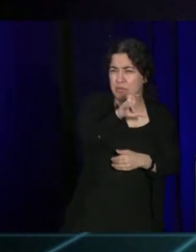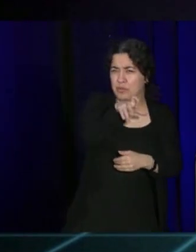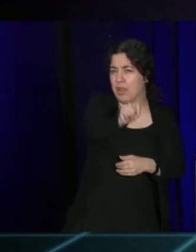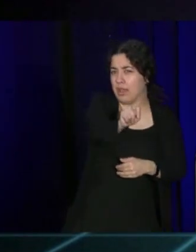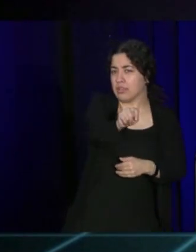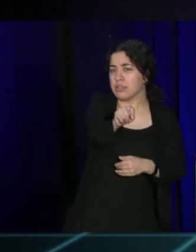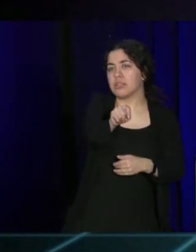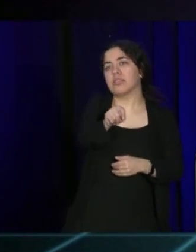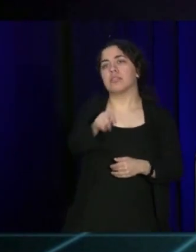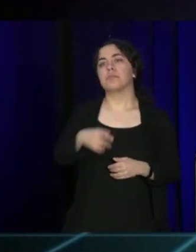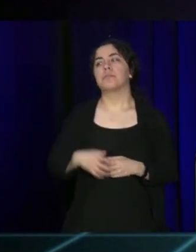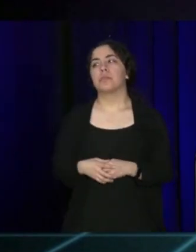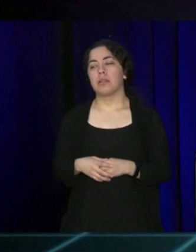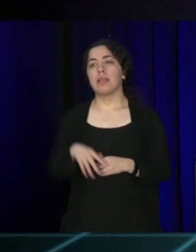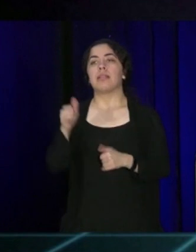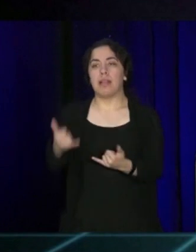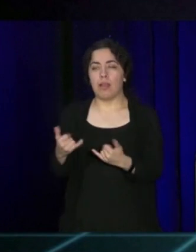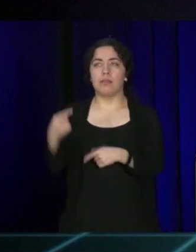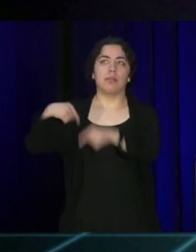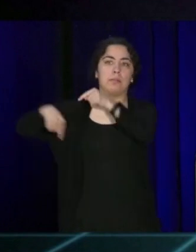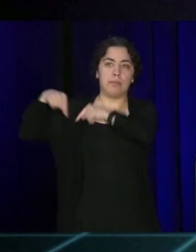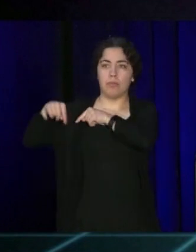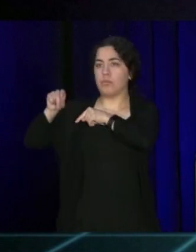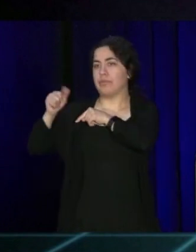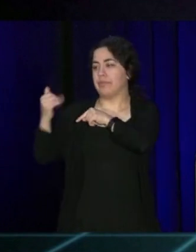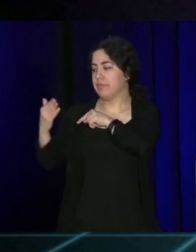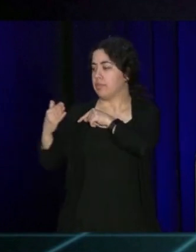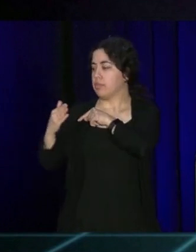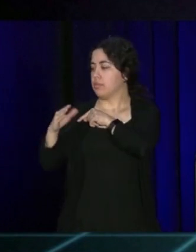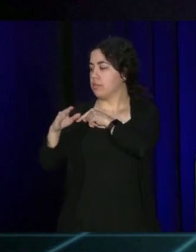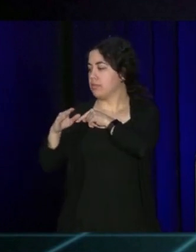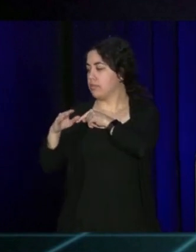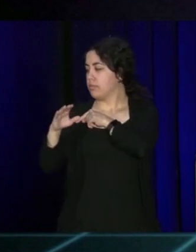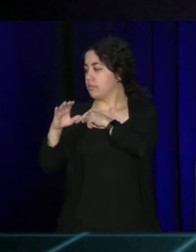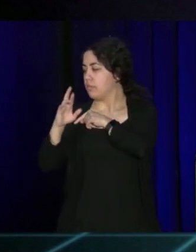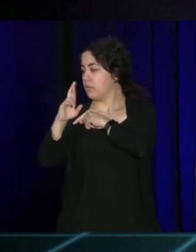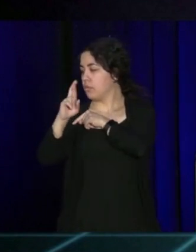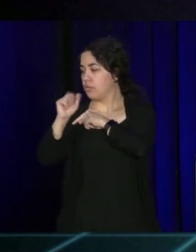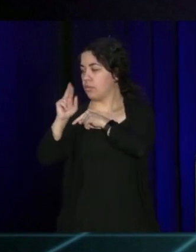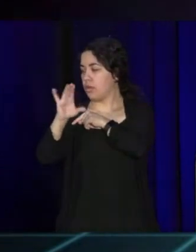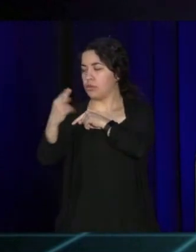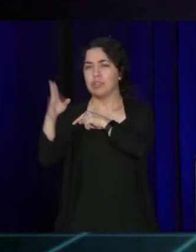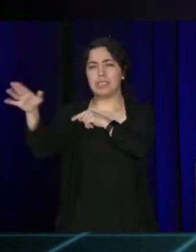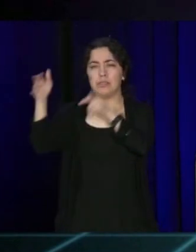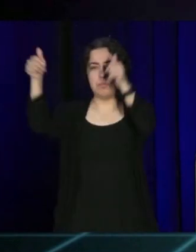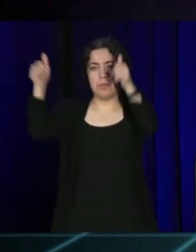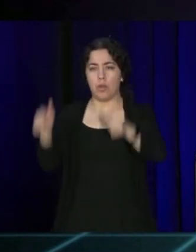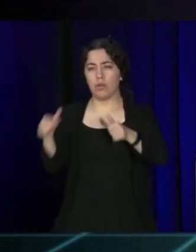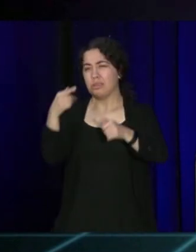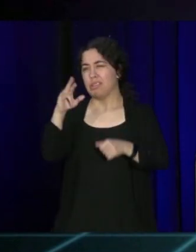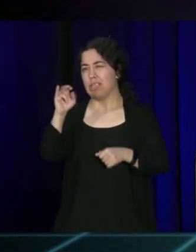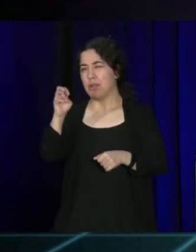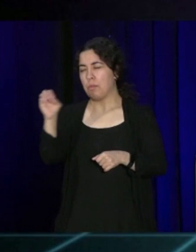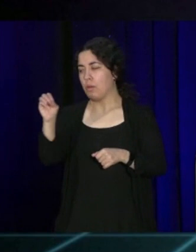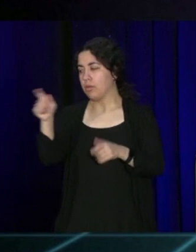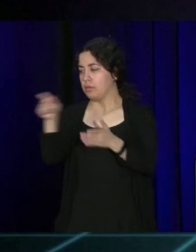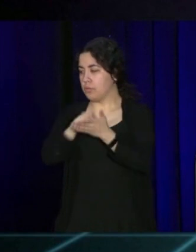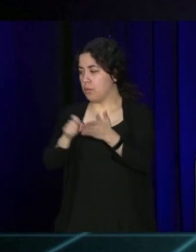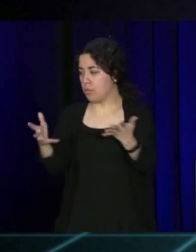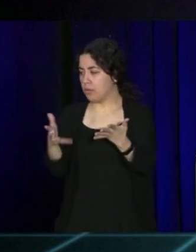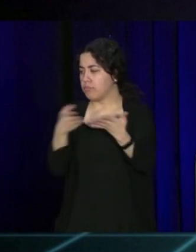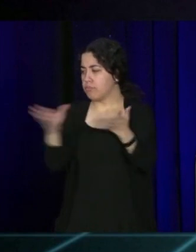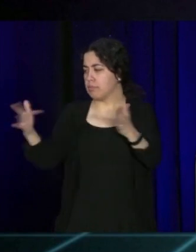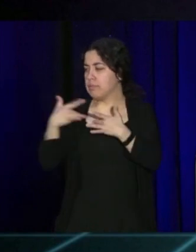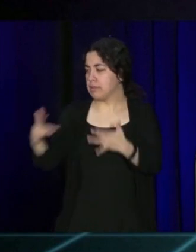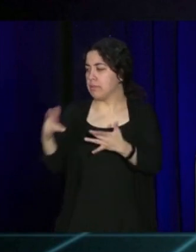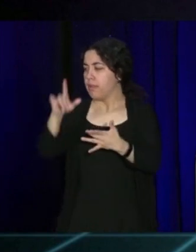from 2015, where he says, in general, comparing libraries or frameworks in terms of features seems inferior to examining